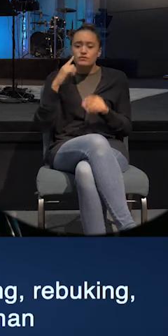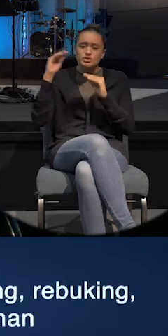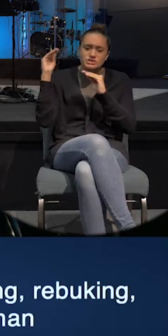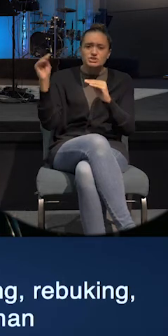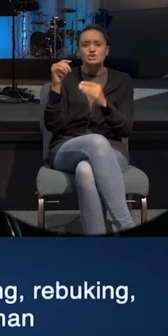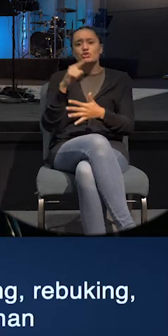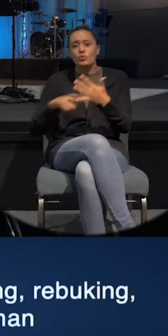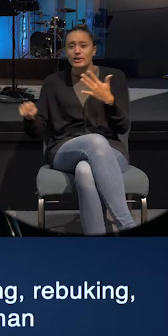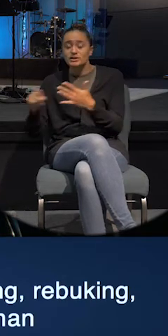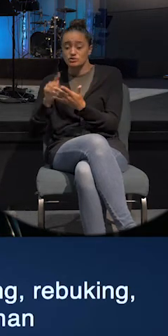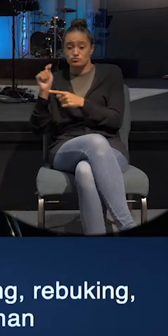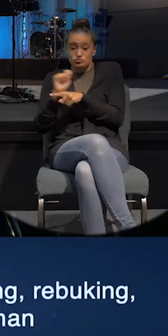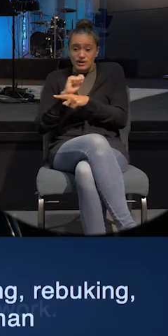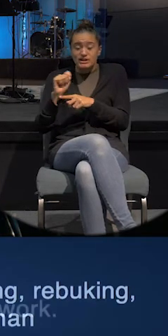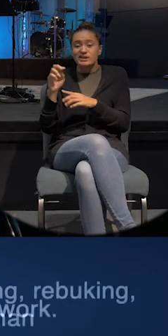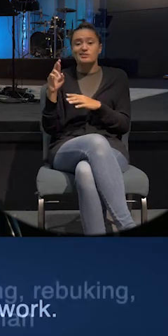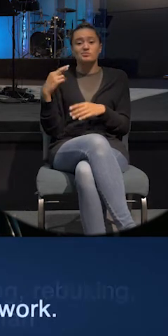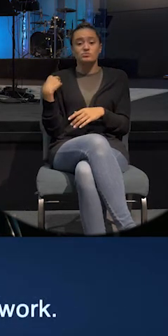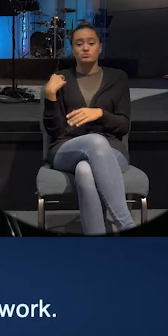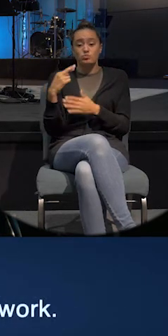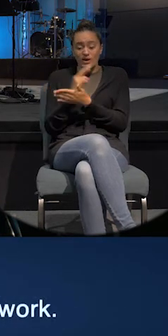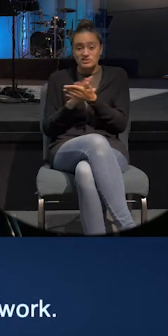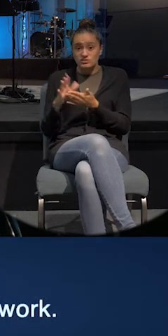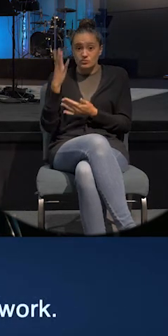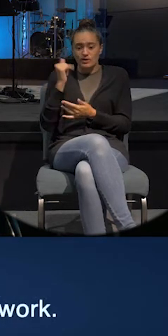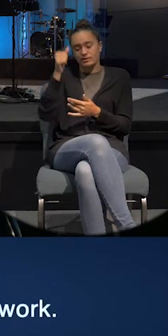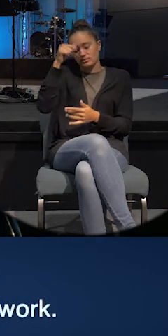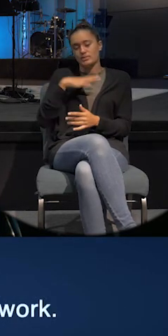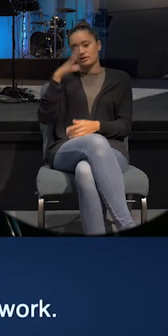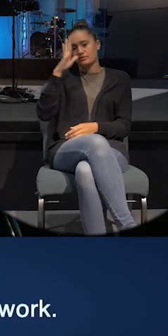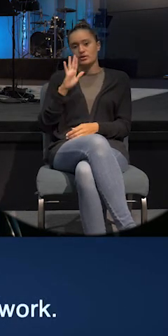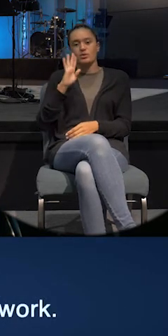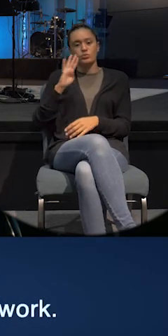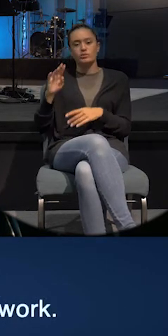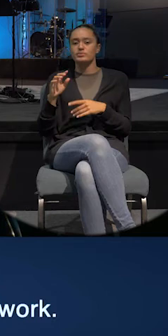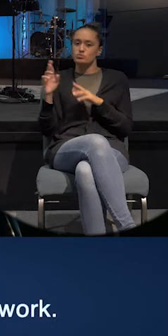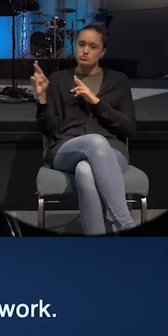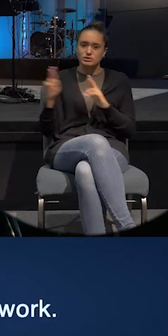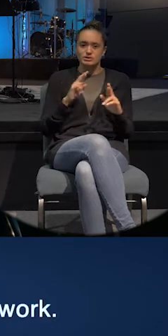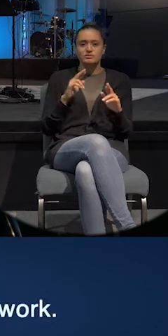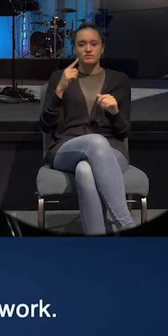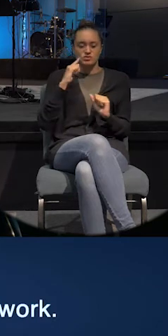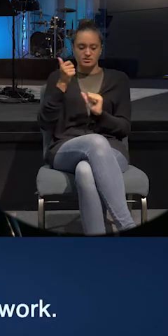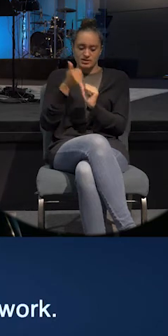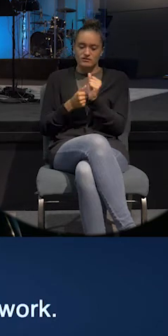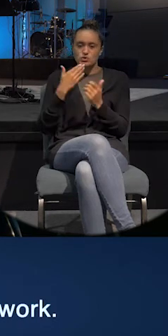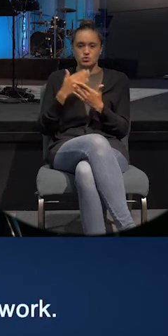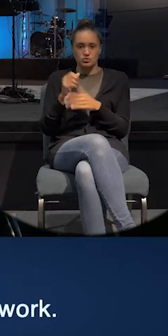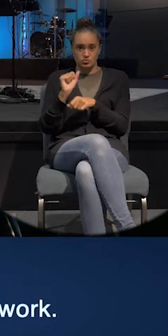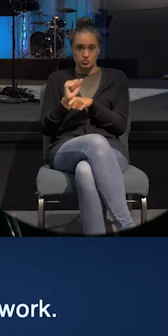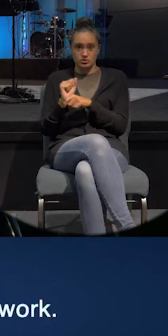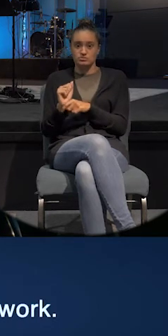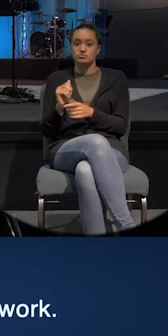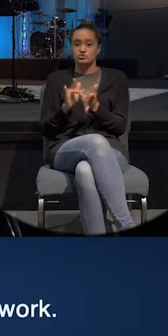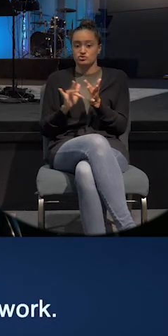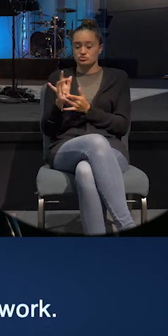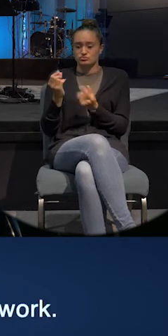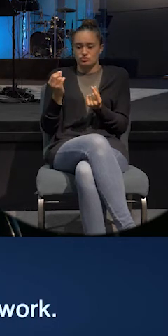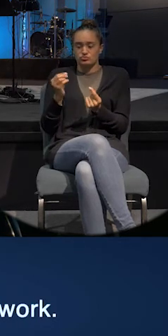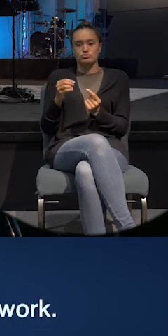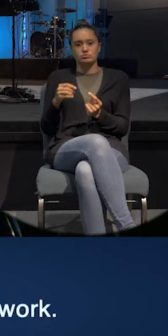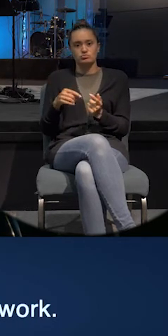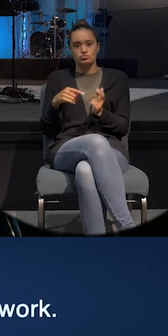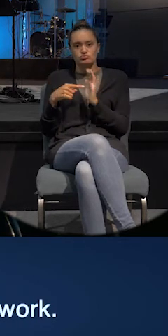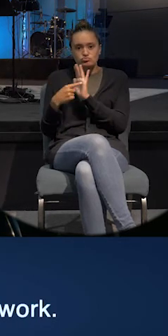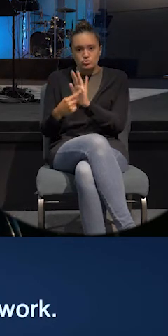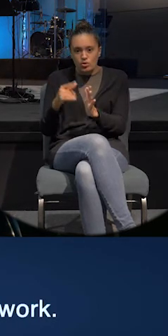in righteousness, so that the man of God may be thoroughly equipped for every good work." And so he refers to the Scripture. He doesn't just argue